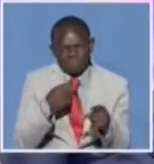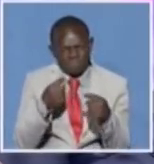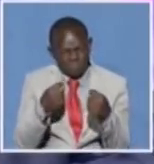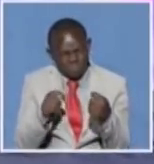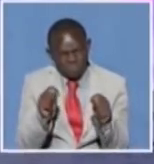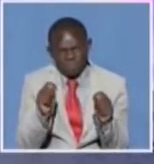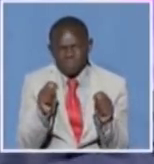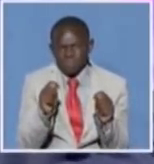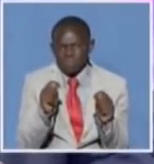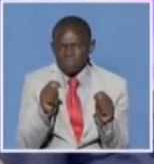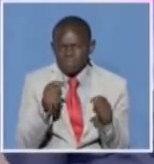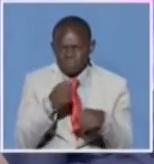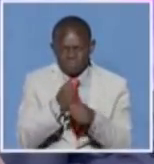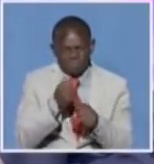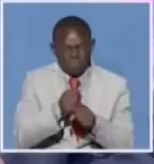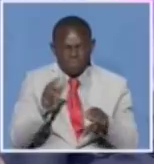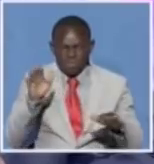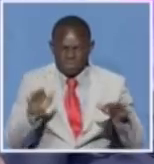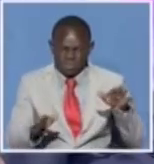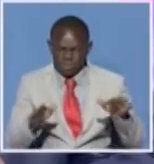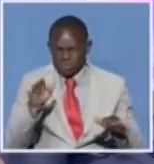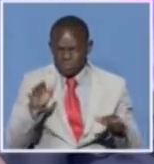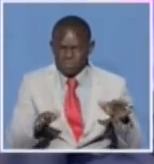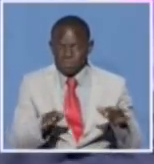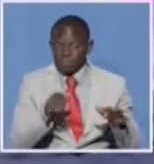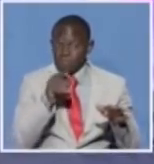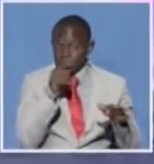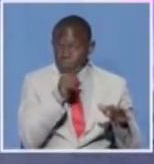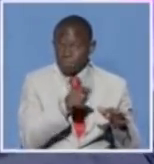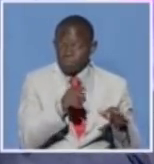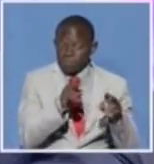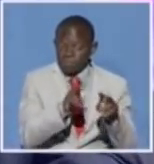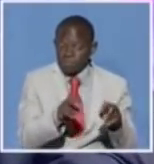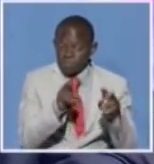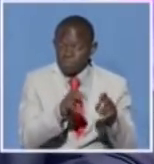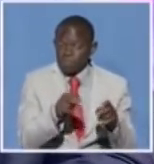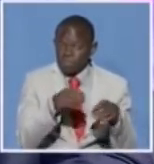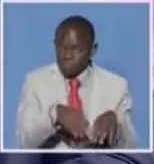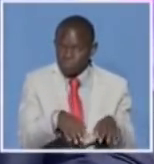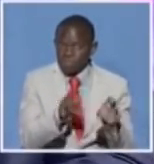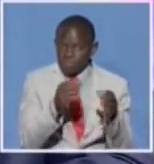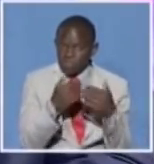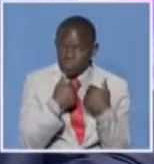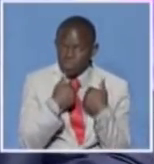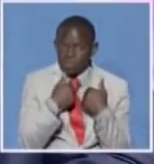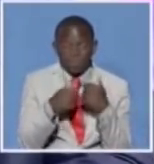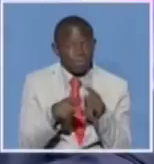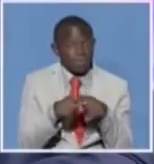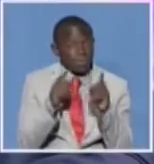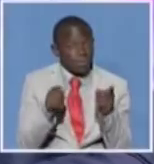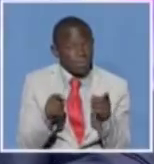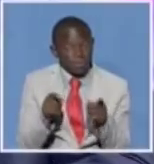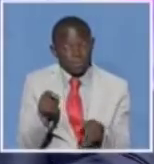the fact that there are investigations going on. But speaking generally about the tuition